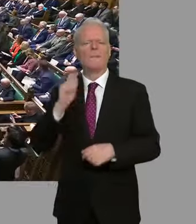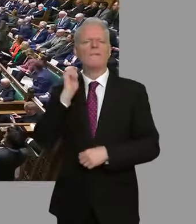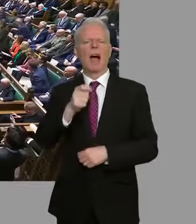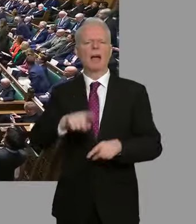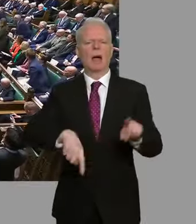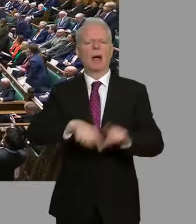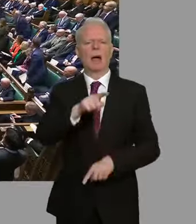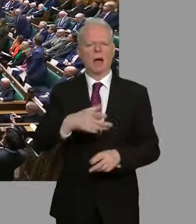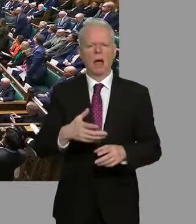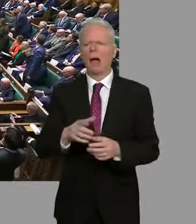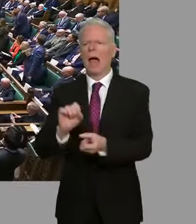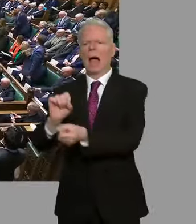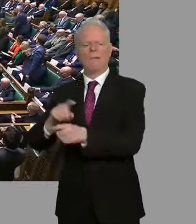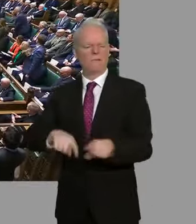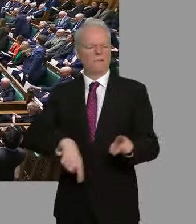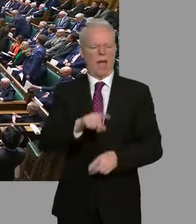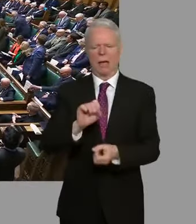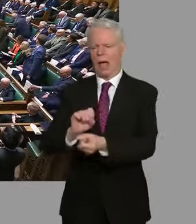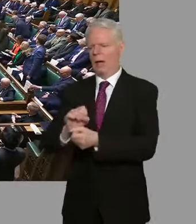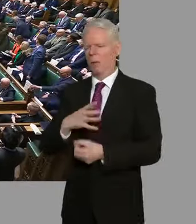Peter Bedford.